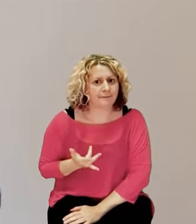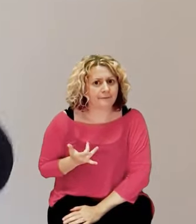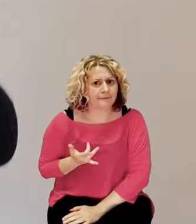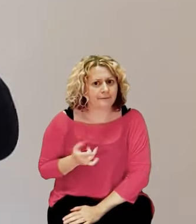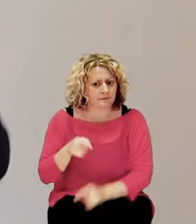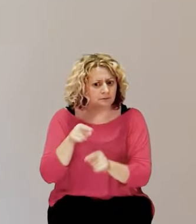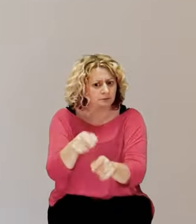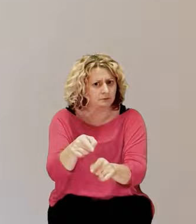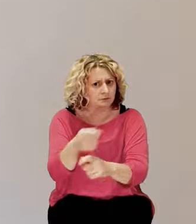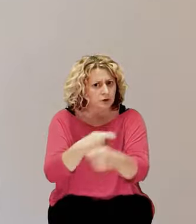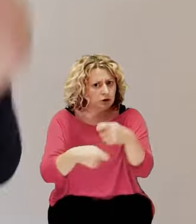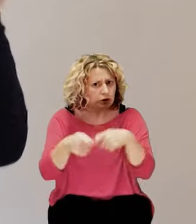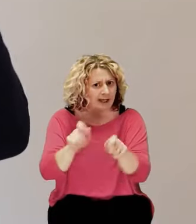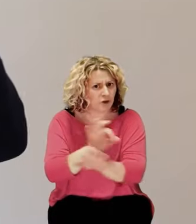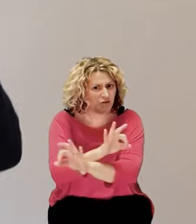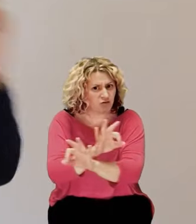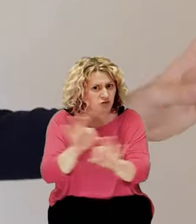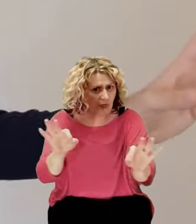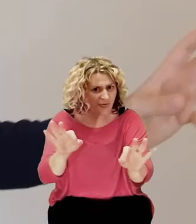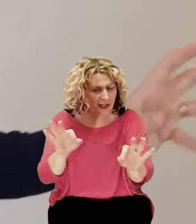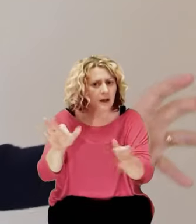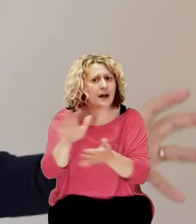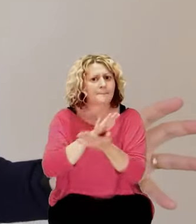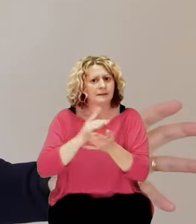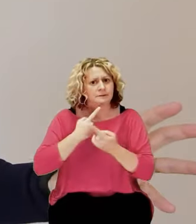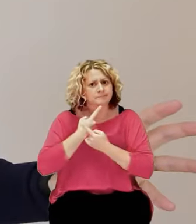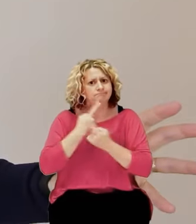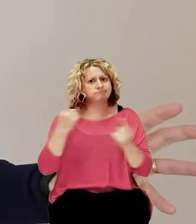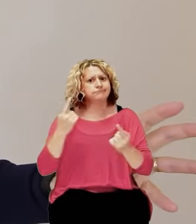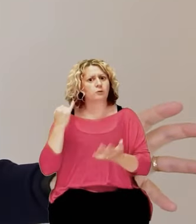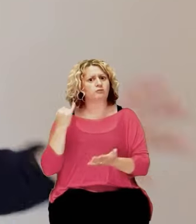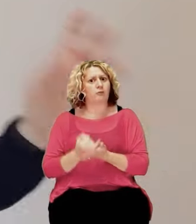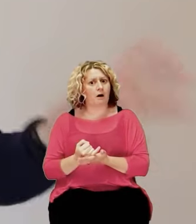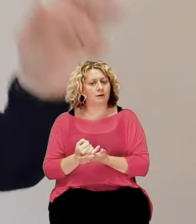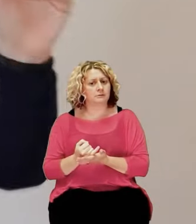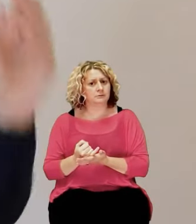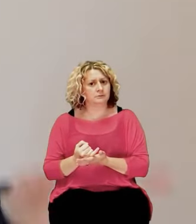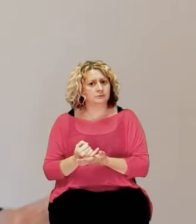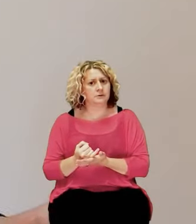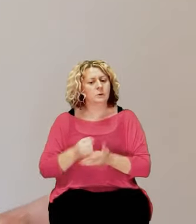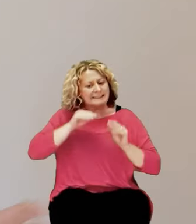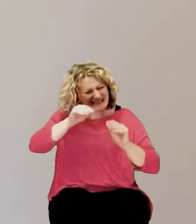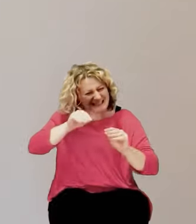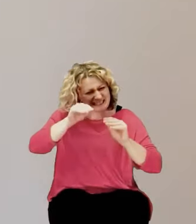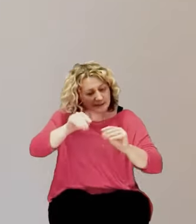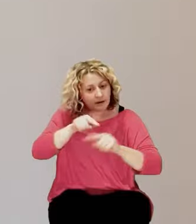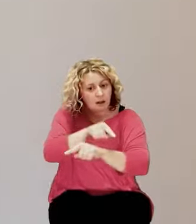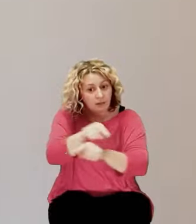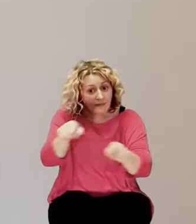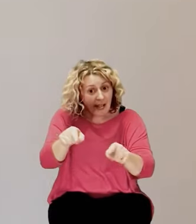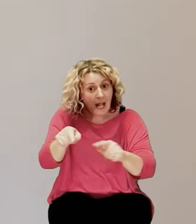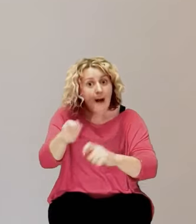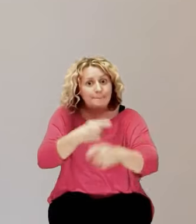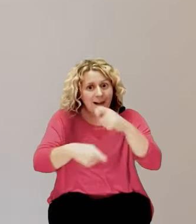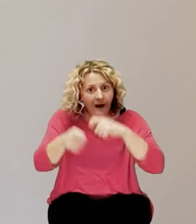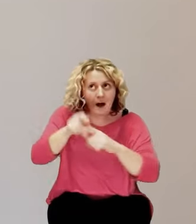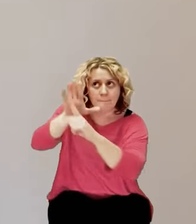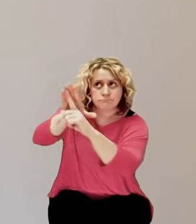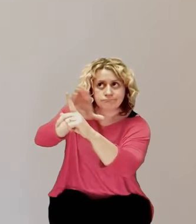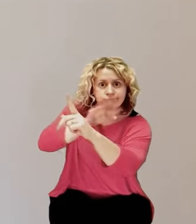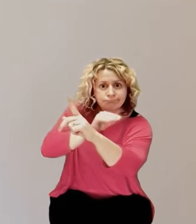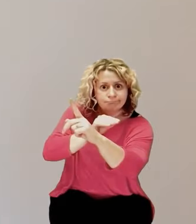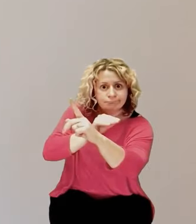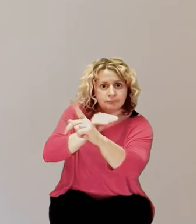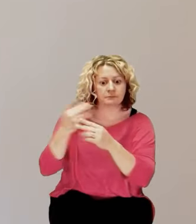find those people who get it, give them leadership roles. Get the church sorted. And then the second thing we've looked at